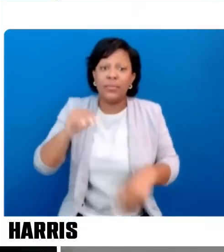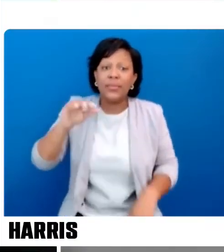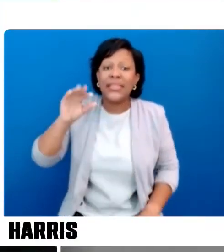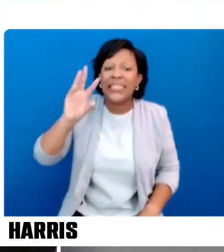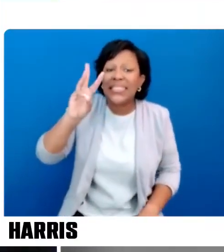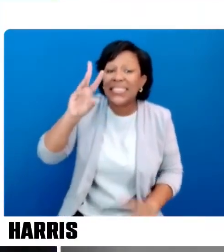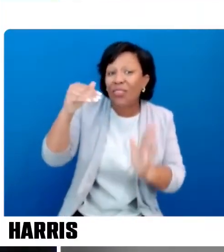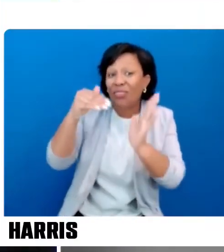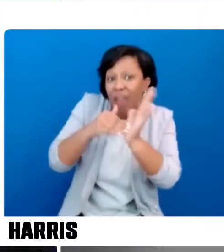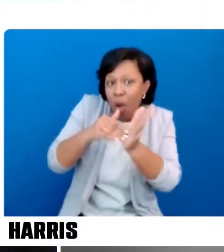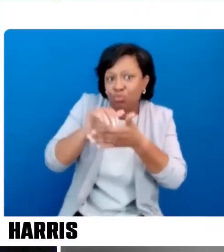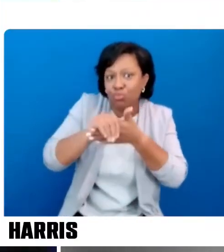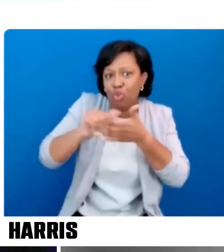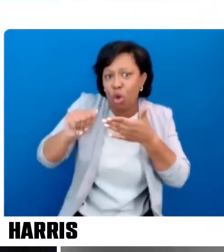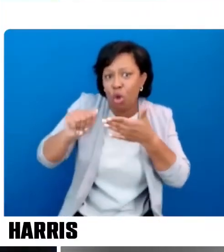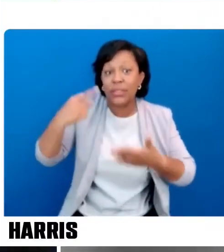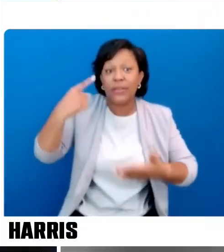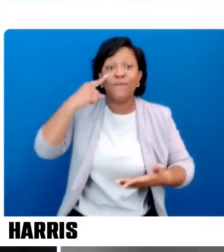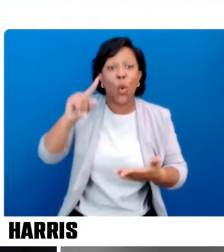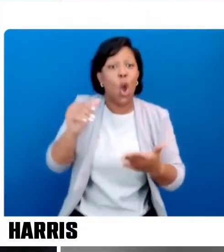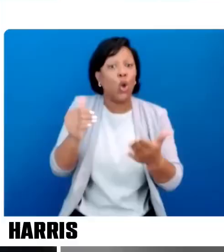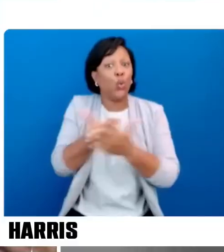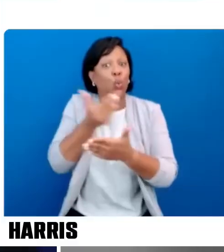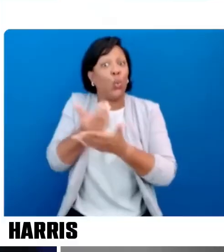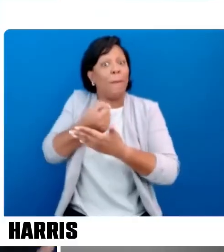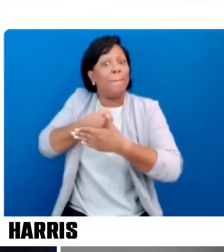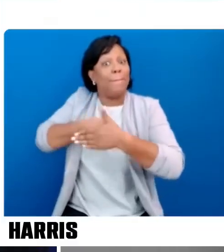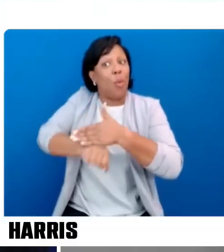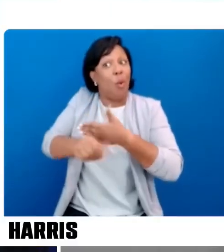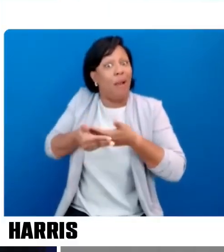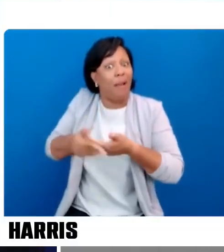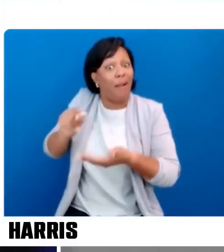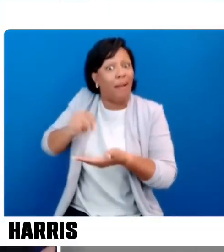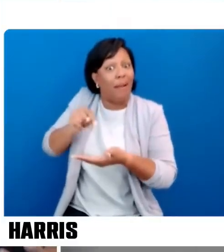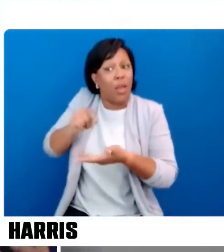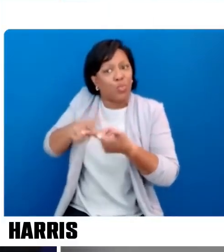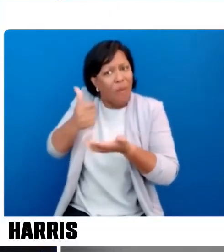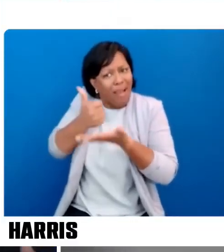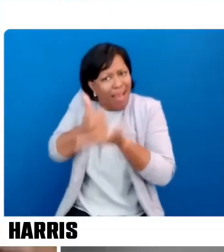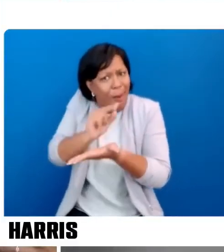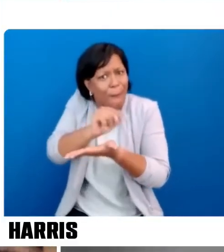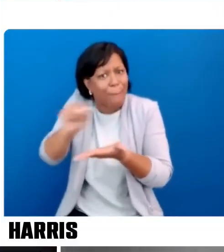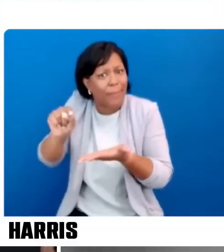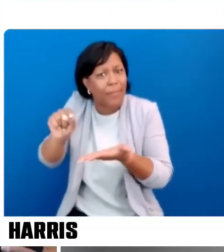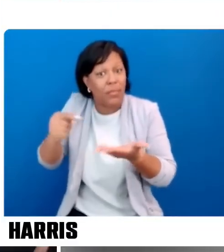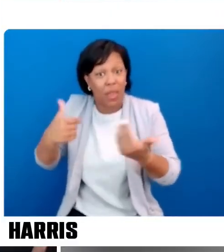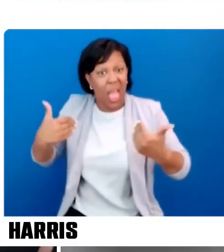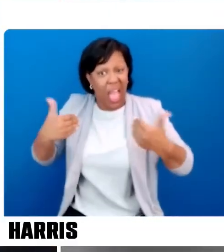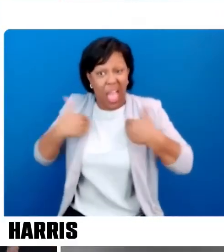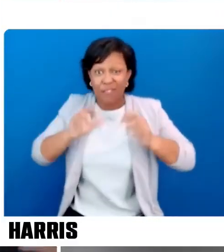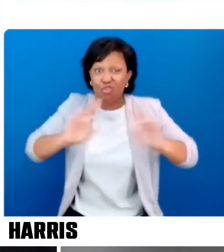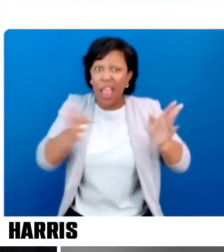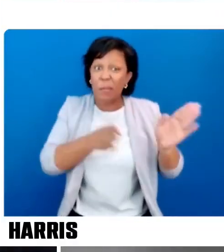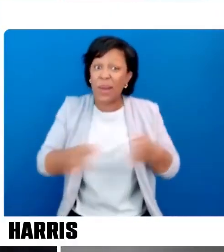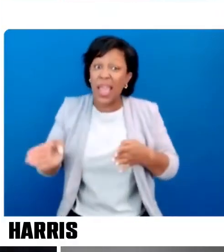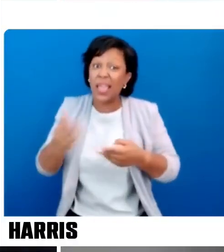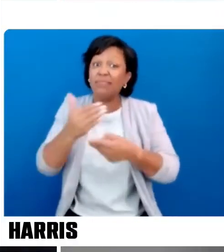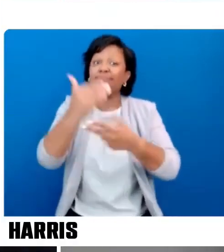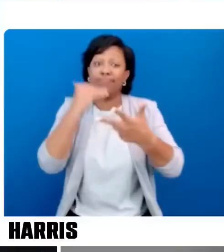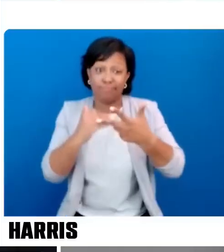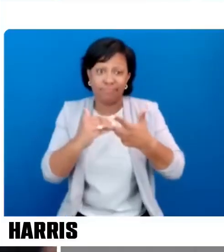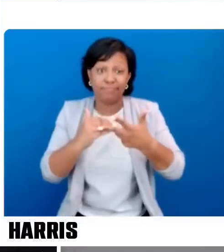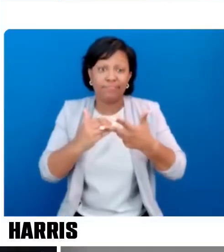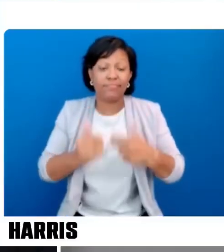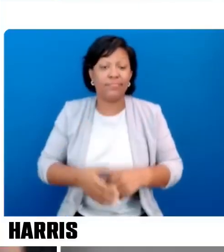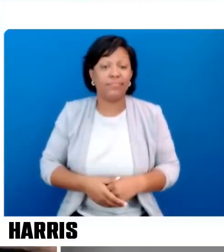you in that most critical stage of your child's development. I have a plan that is about allowing people to be able to